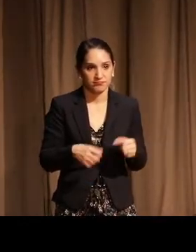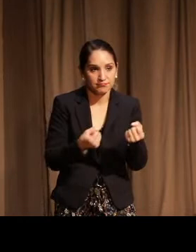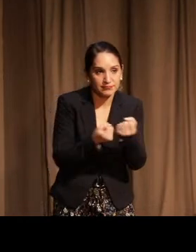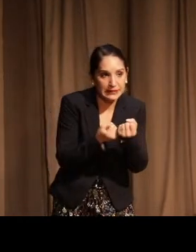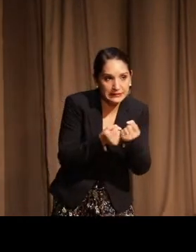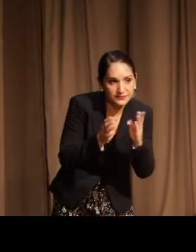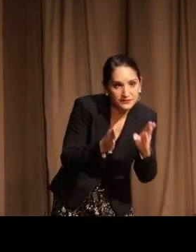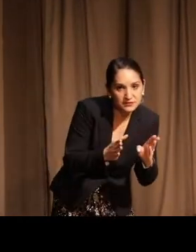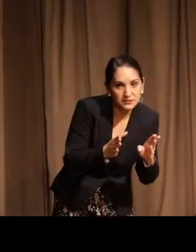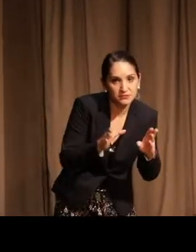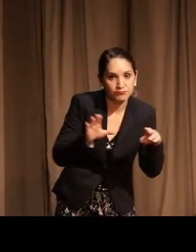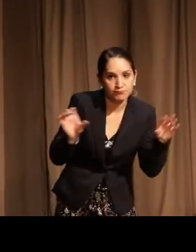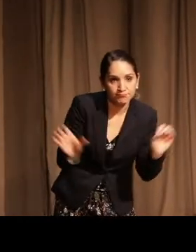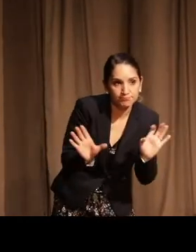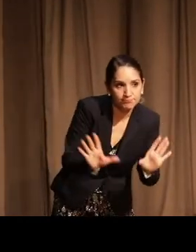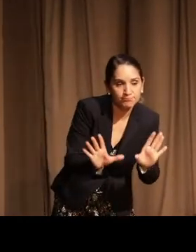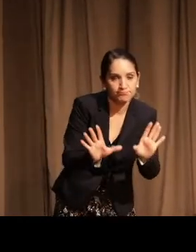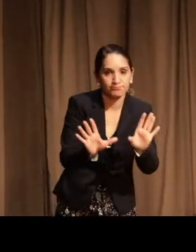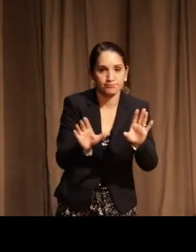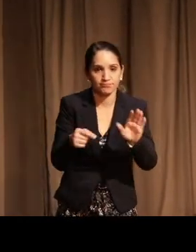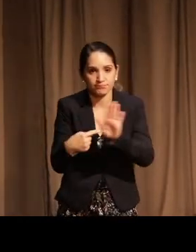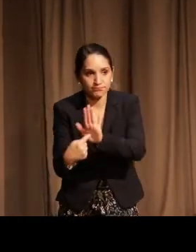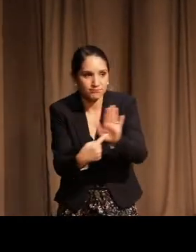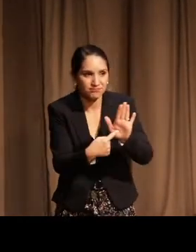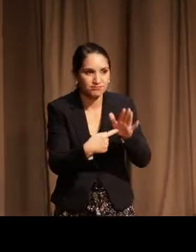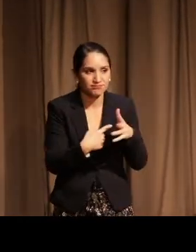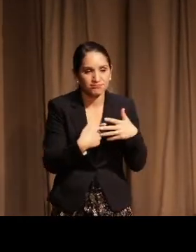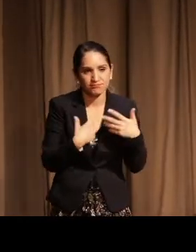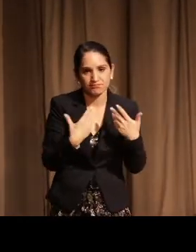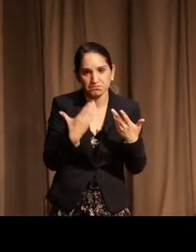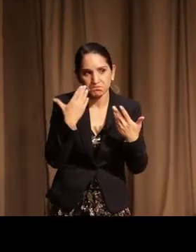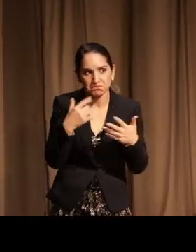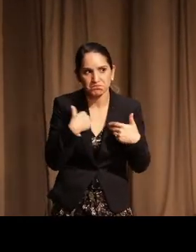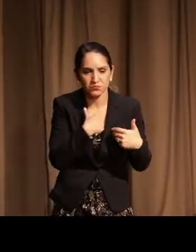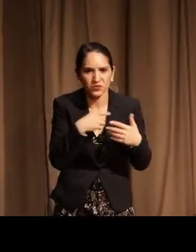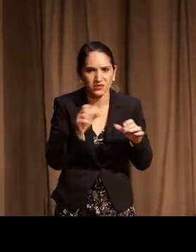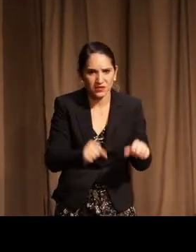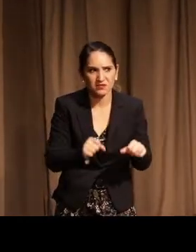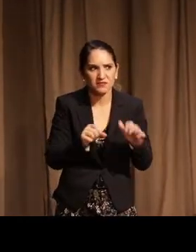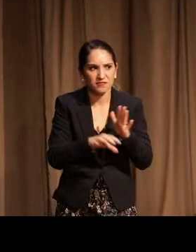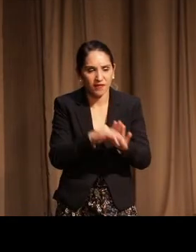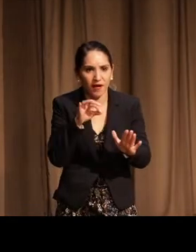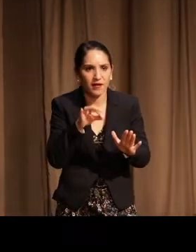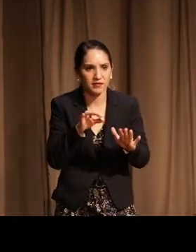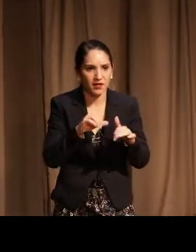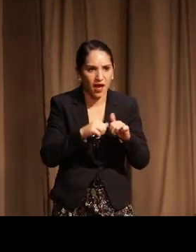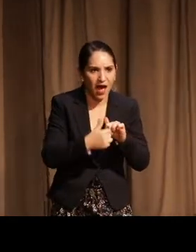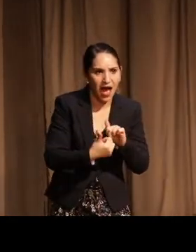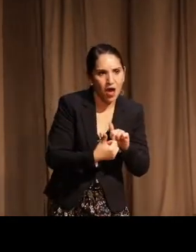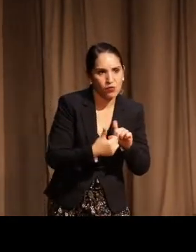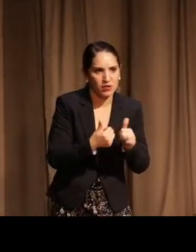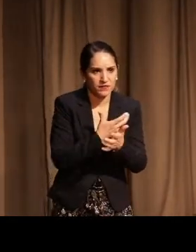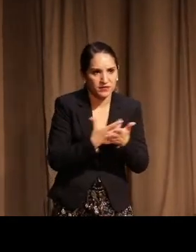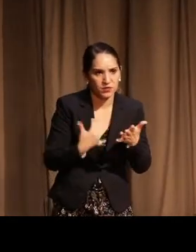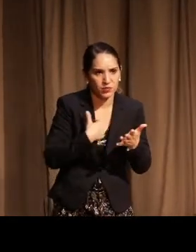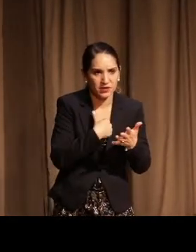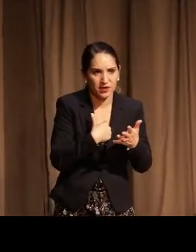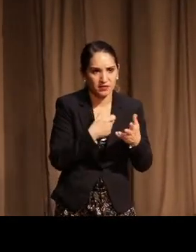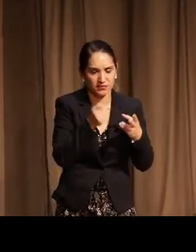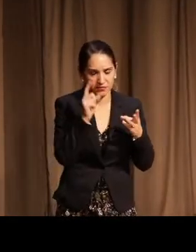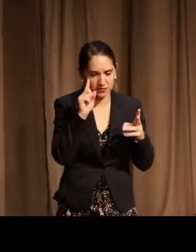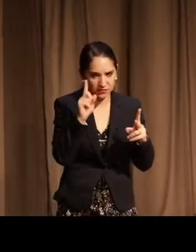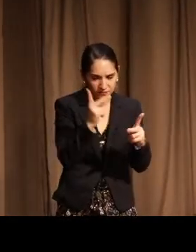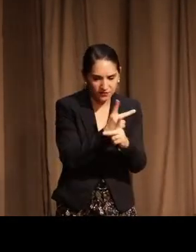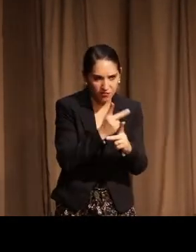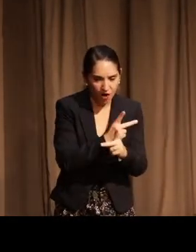artist? So I don't know, we can find a way to put all this together